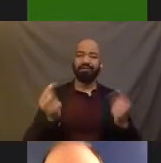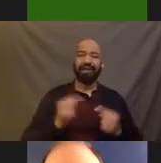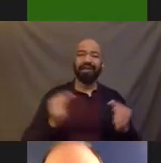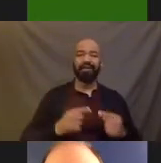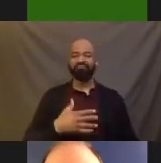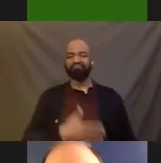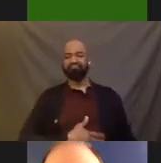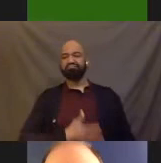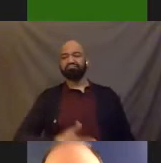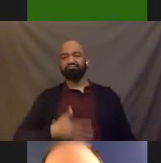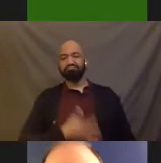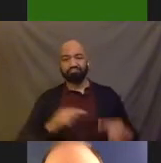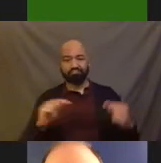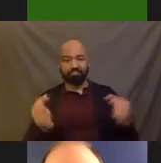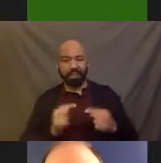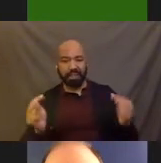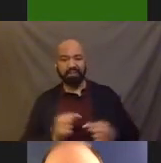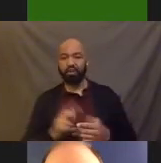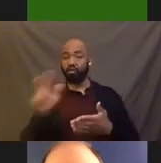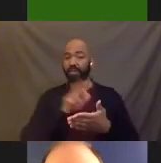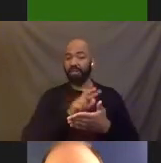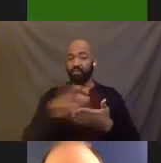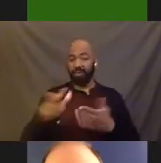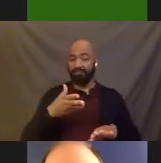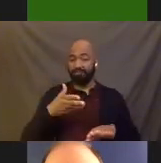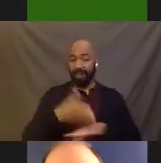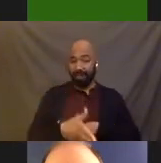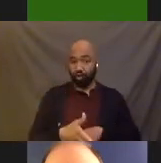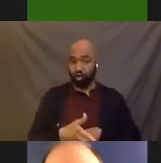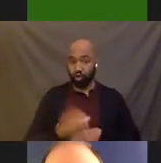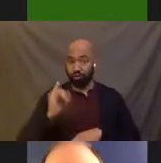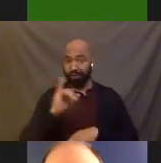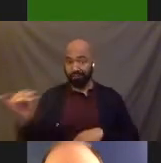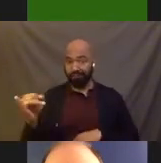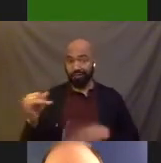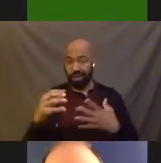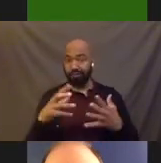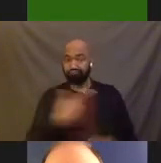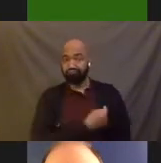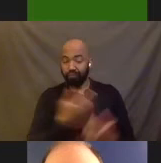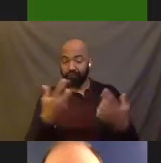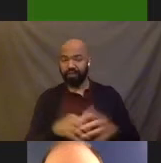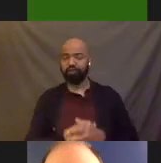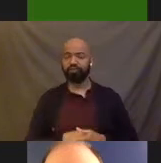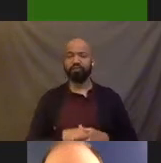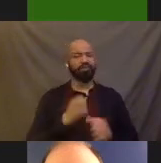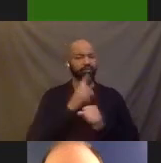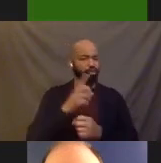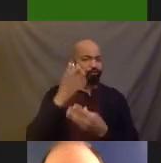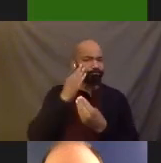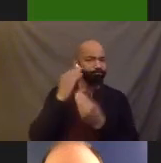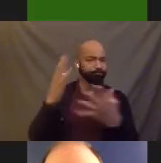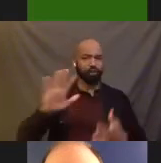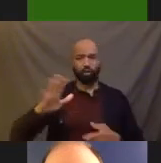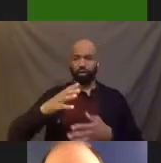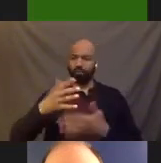J&J vaccine. So another thought is, I was talking to another healthcare provider about this, and it's